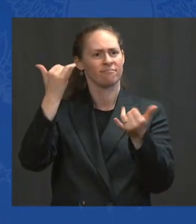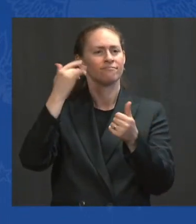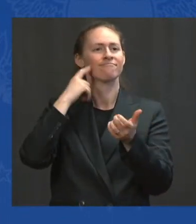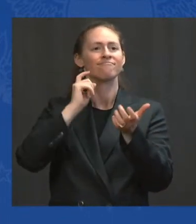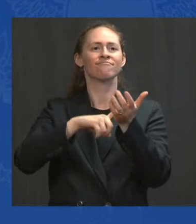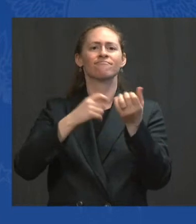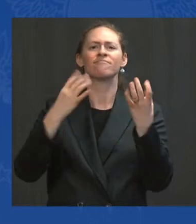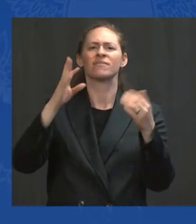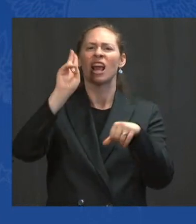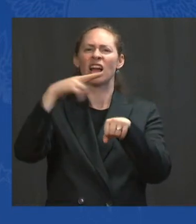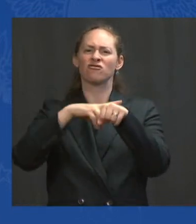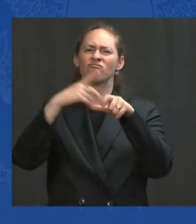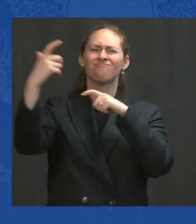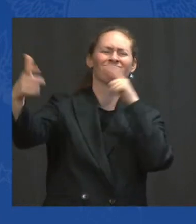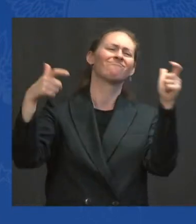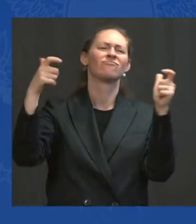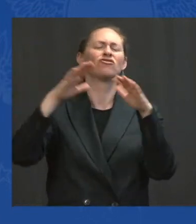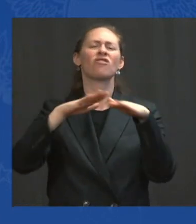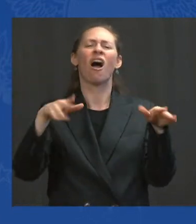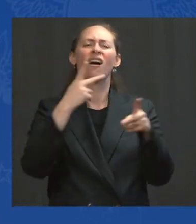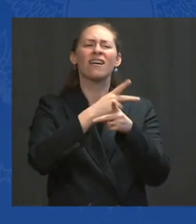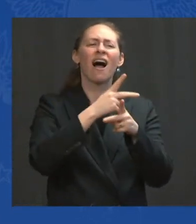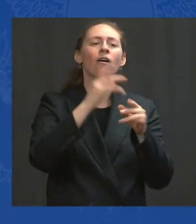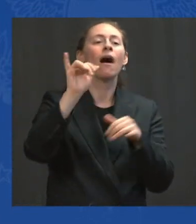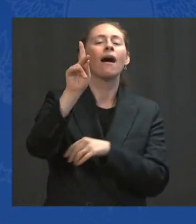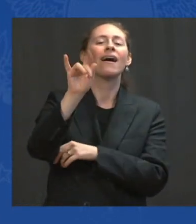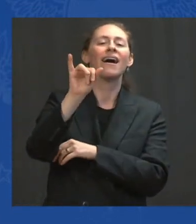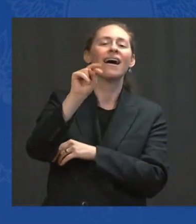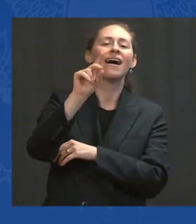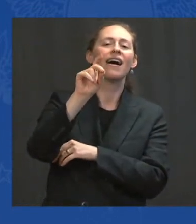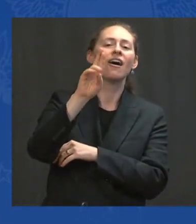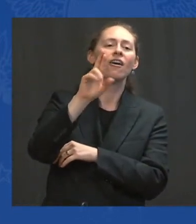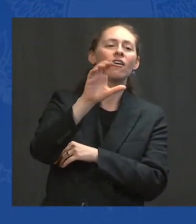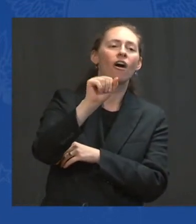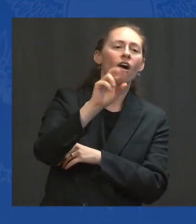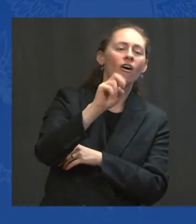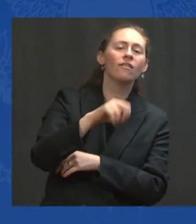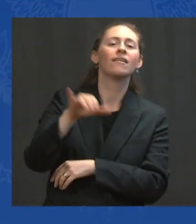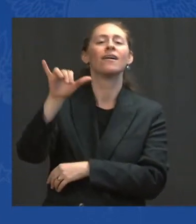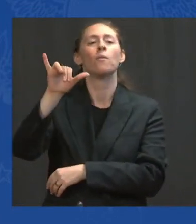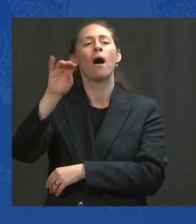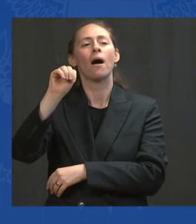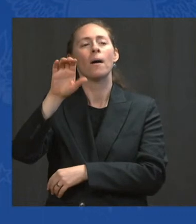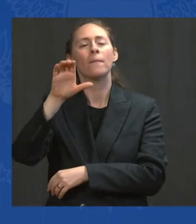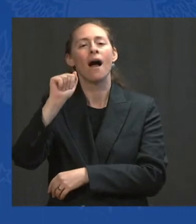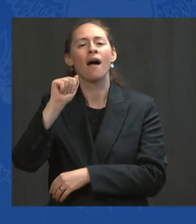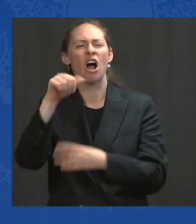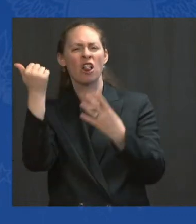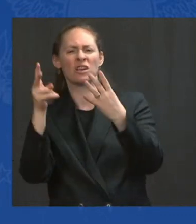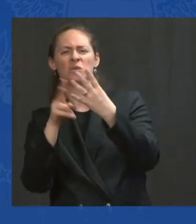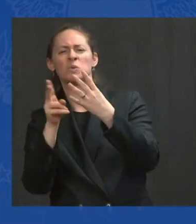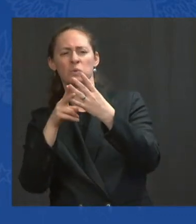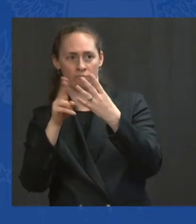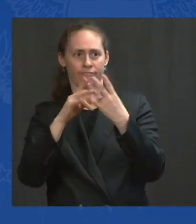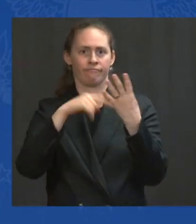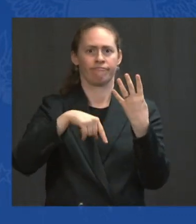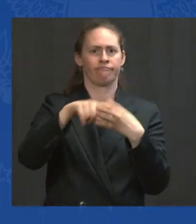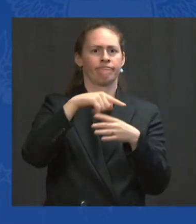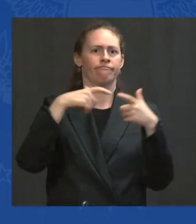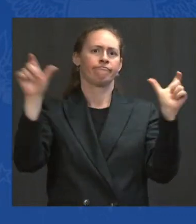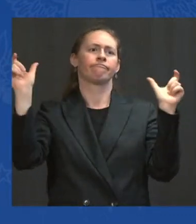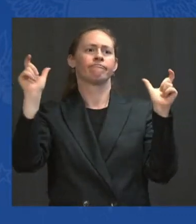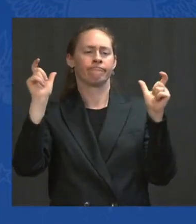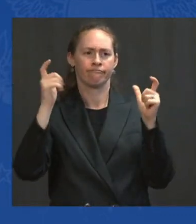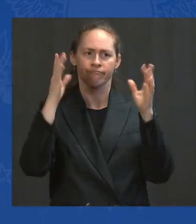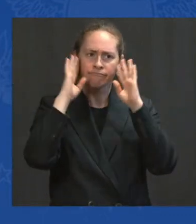Bright Horizons, KinderCare, Learning Care Group, and the YMCA, have agreed to continue providing free drop-in childcare for